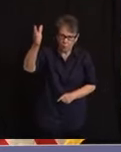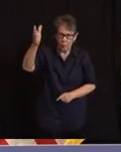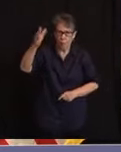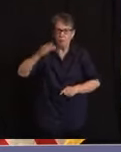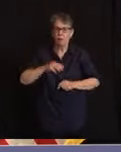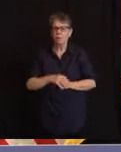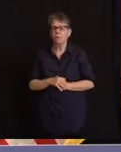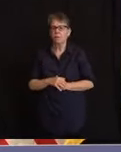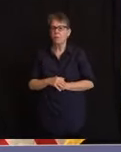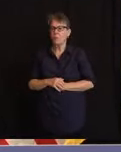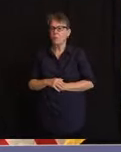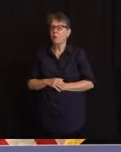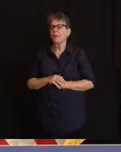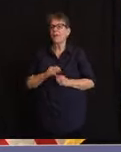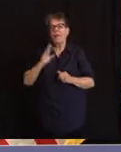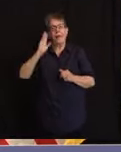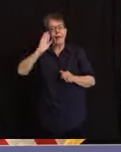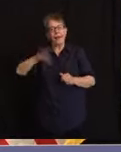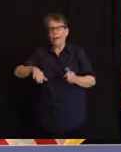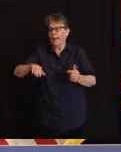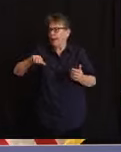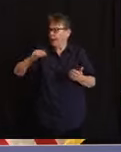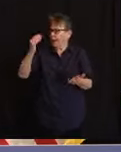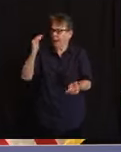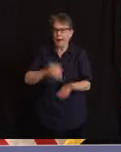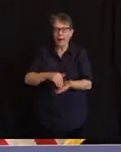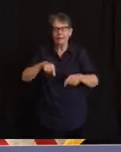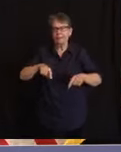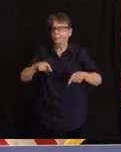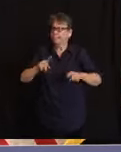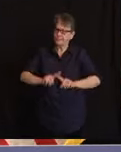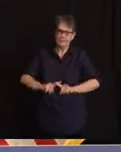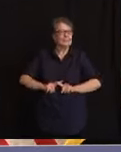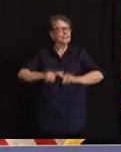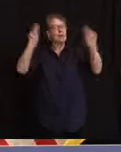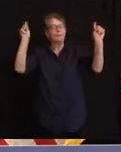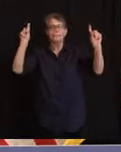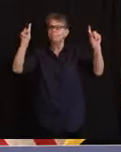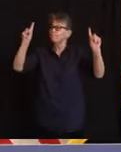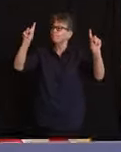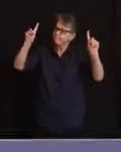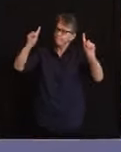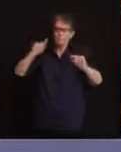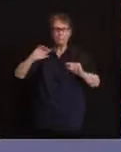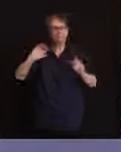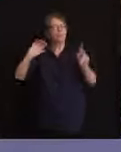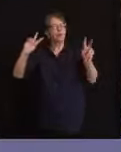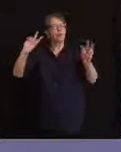But we will get through this together, stronger than ever before. Thank you all.